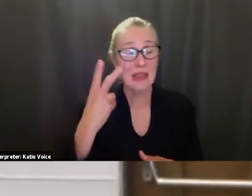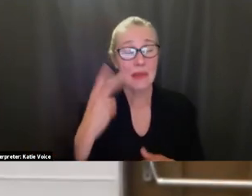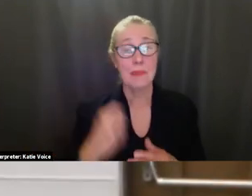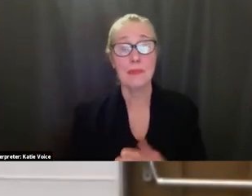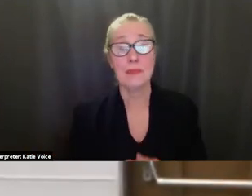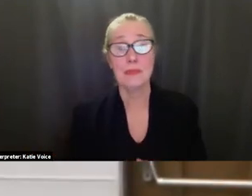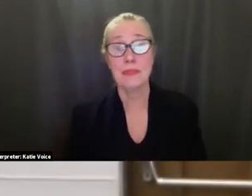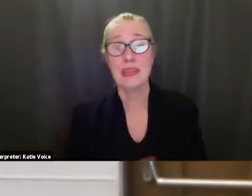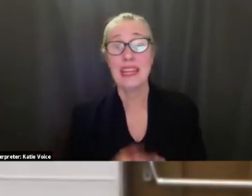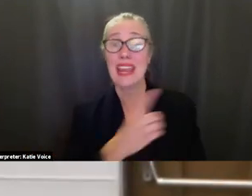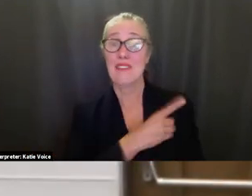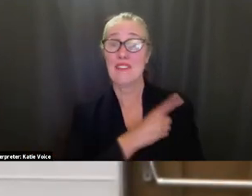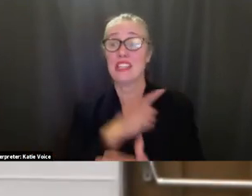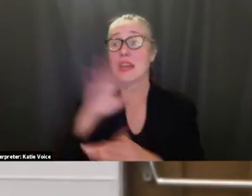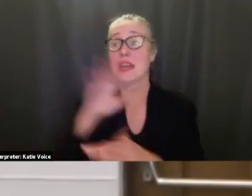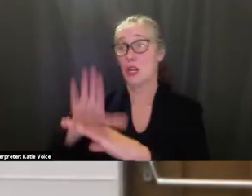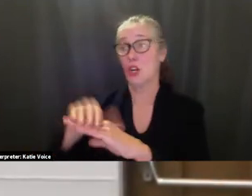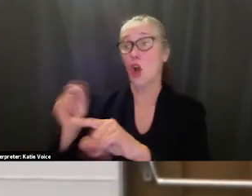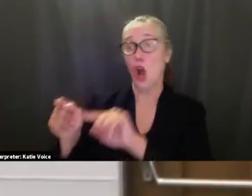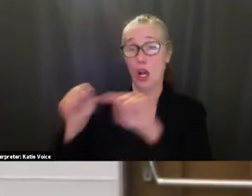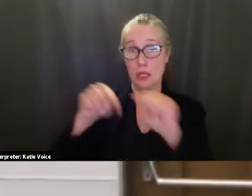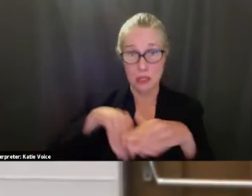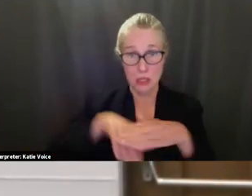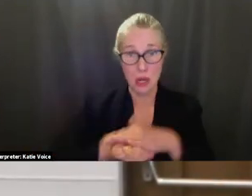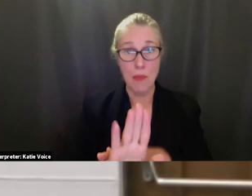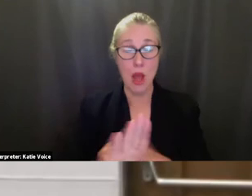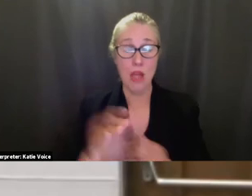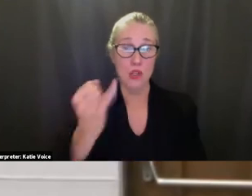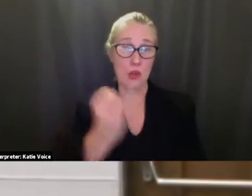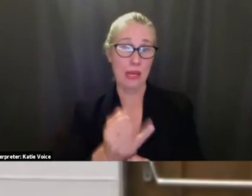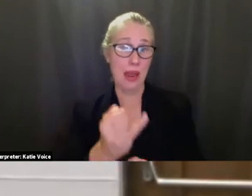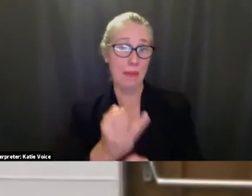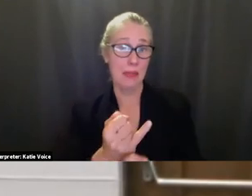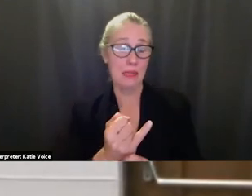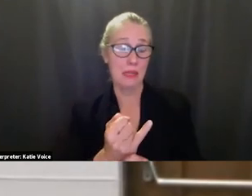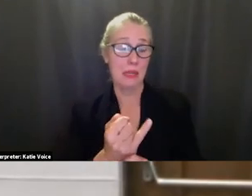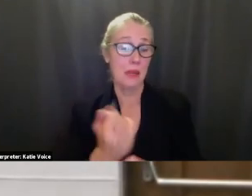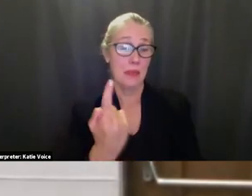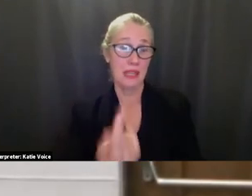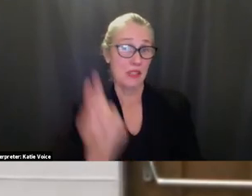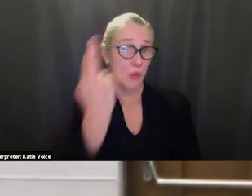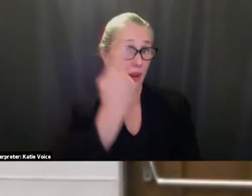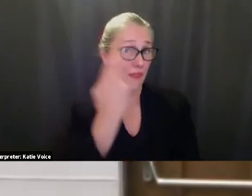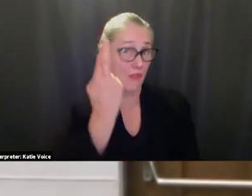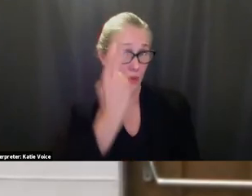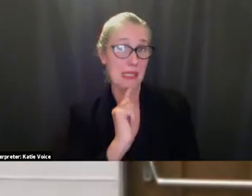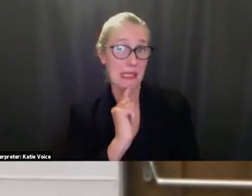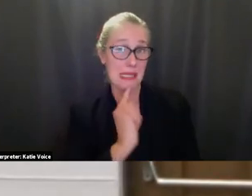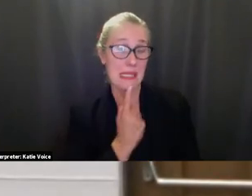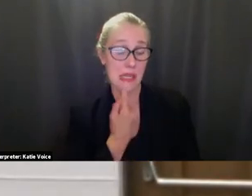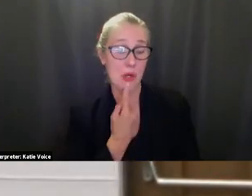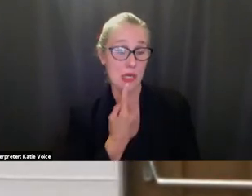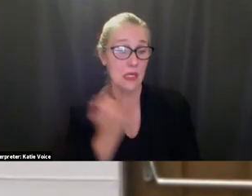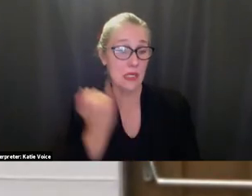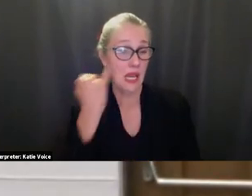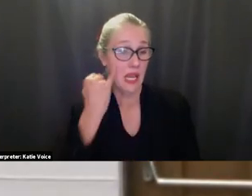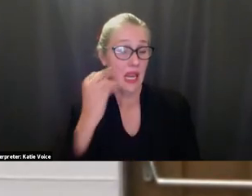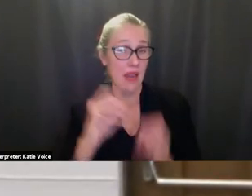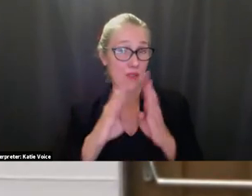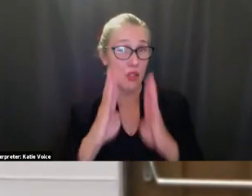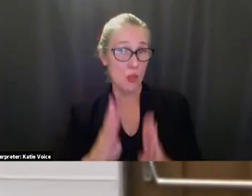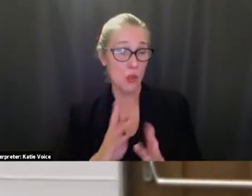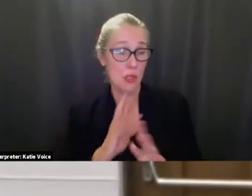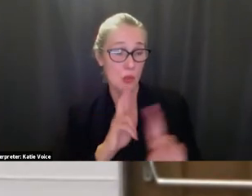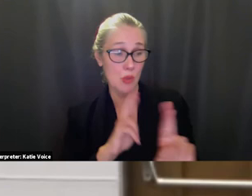deputy was called onto campus because of one of the reasons that i'm talking about if a student comes in and reports